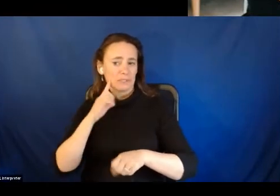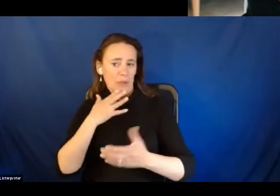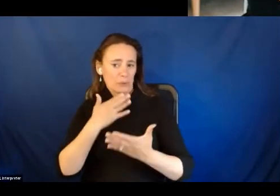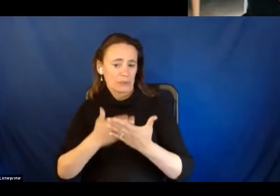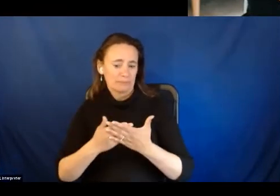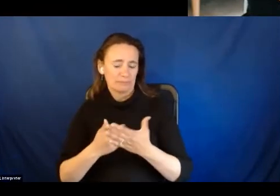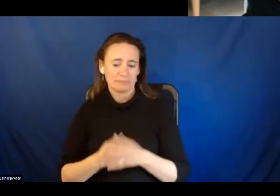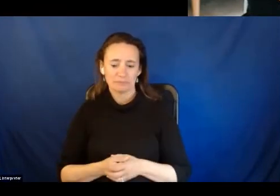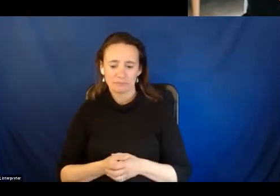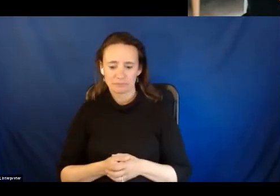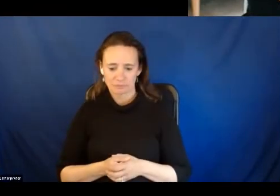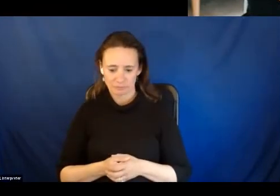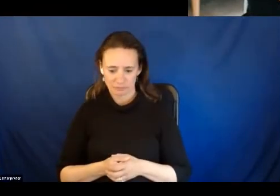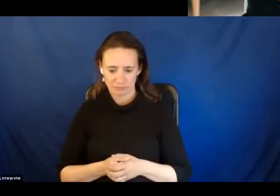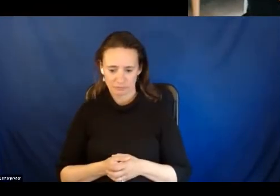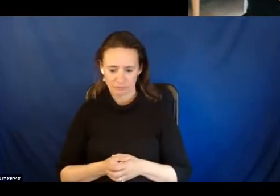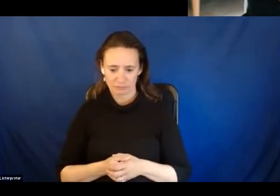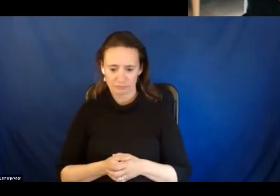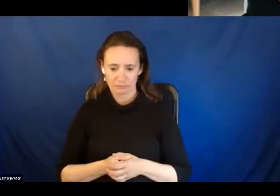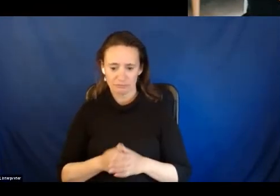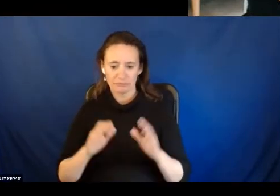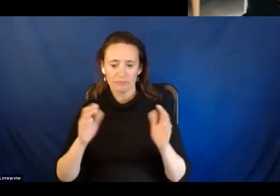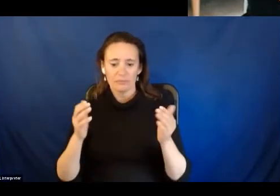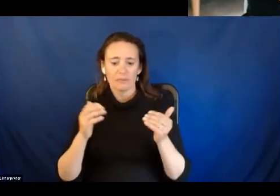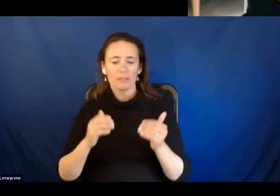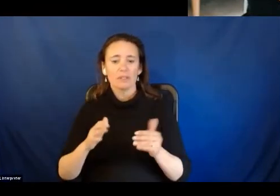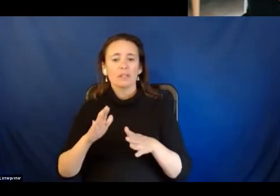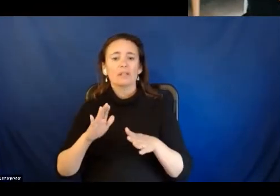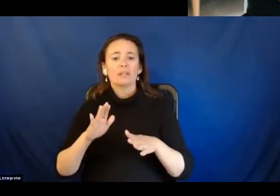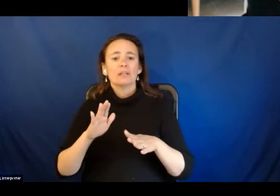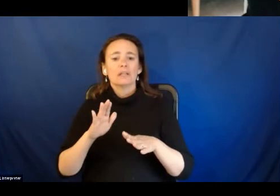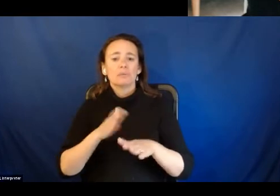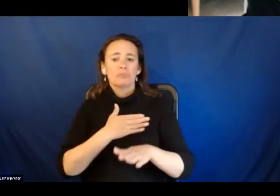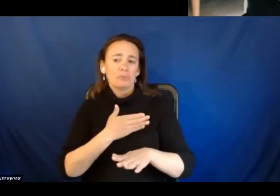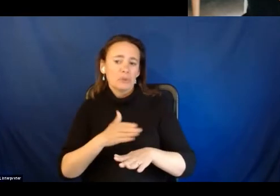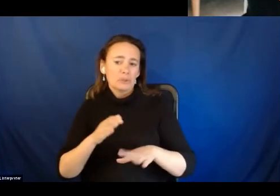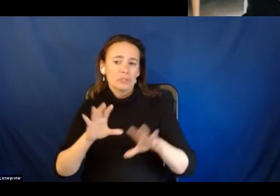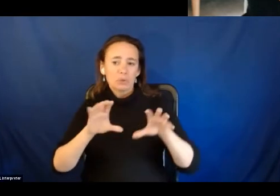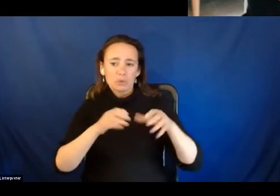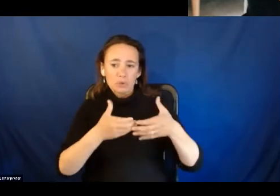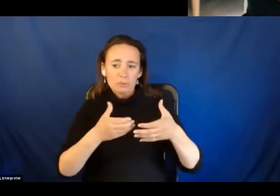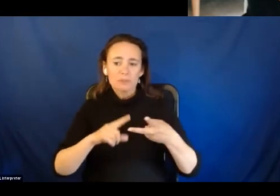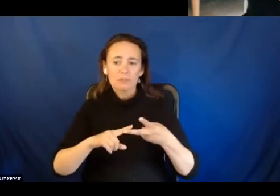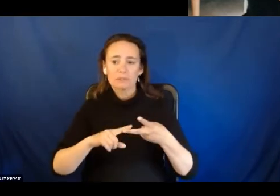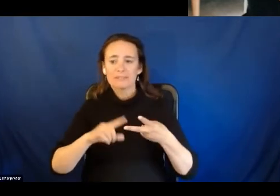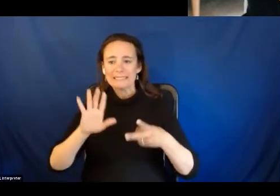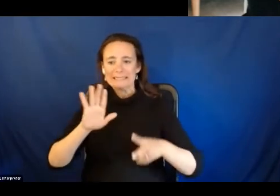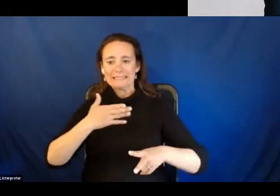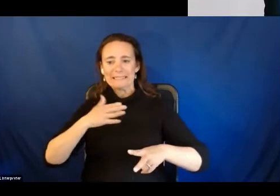And so attuning to others can be things like music groups or choir, dance, or theater.